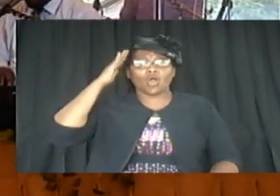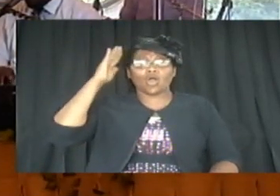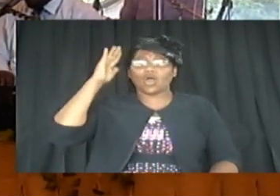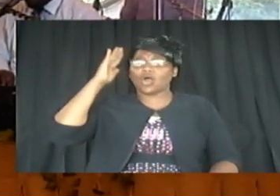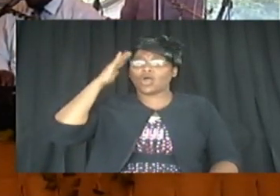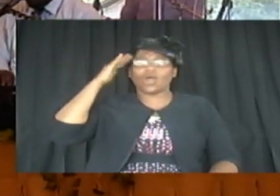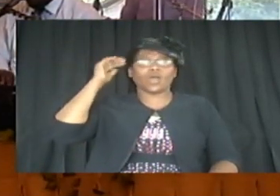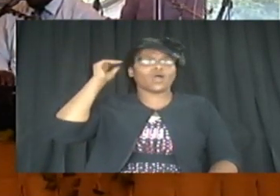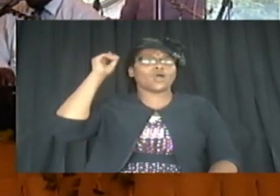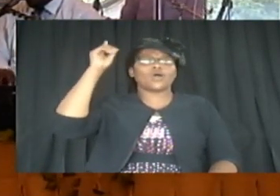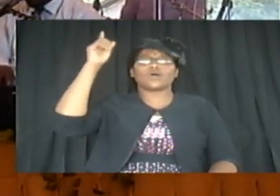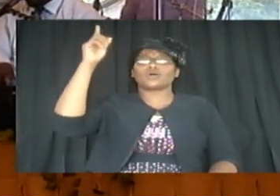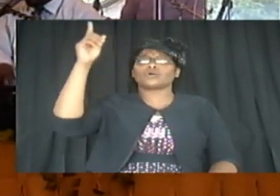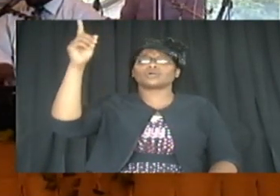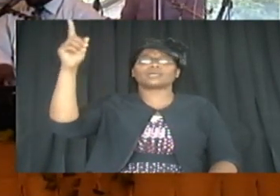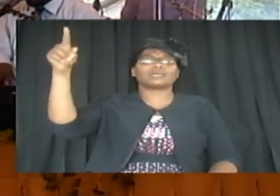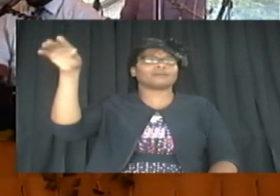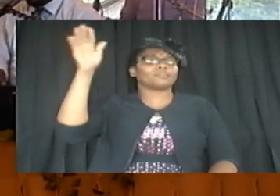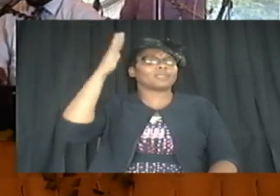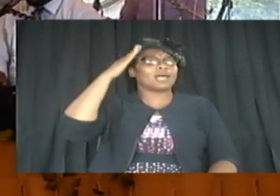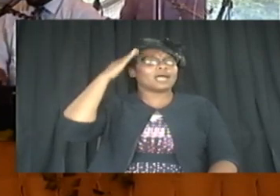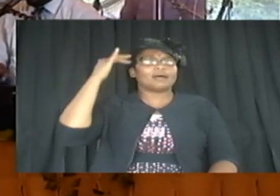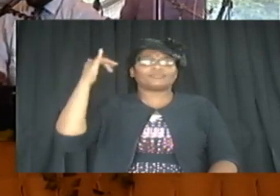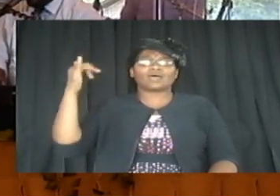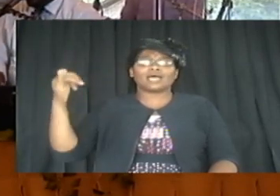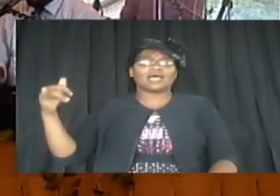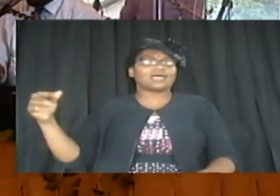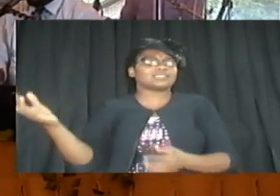I shall know him.